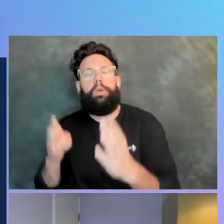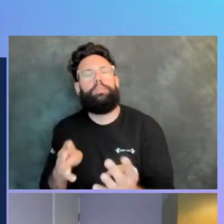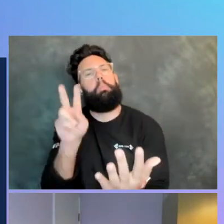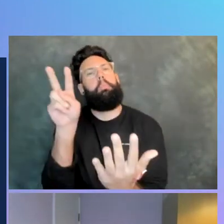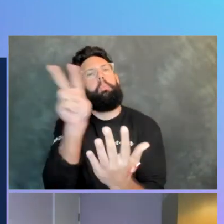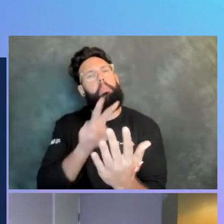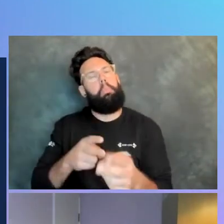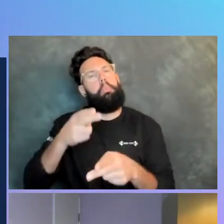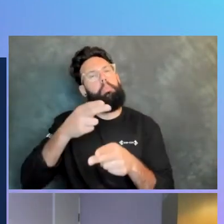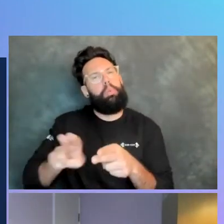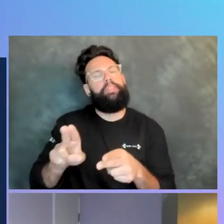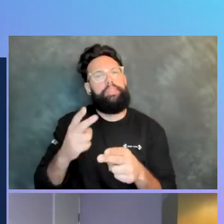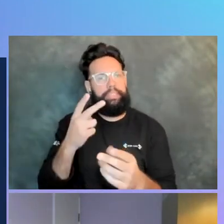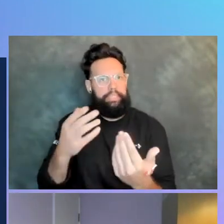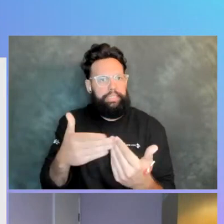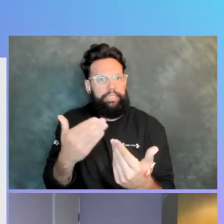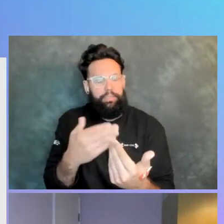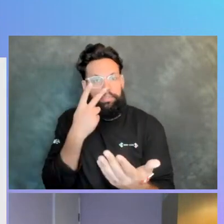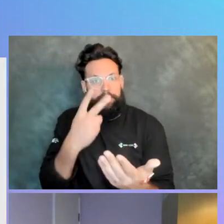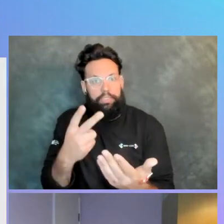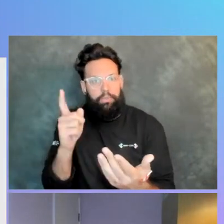consume.